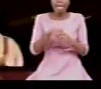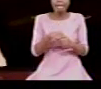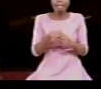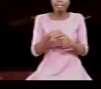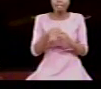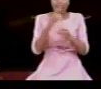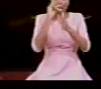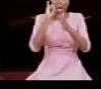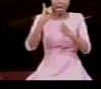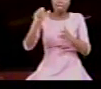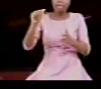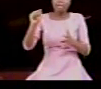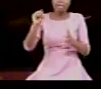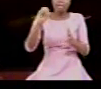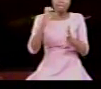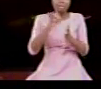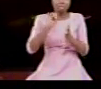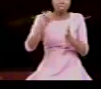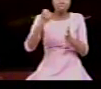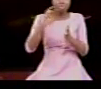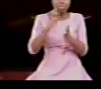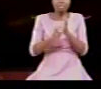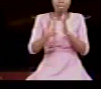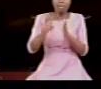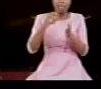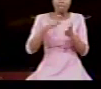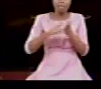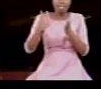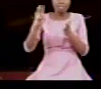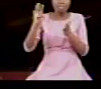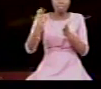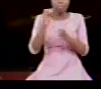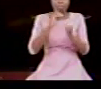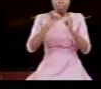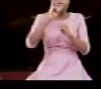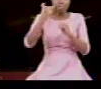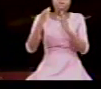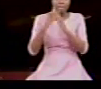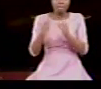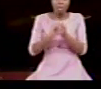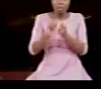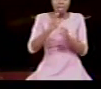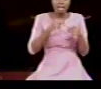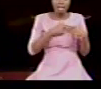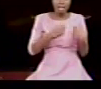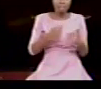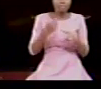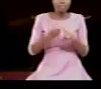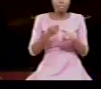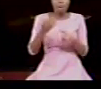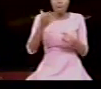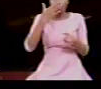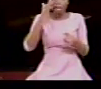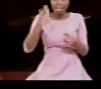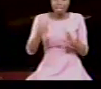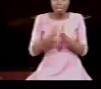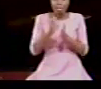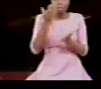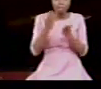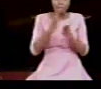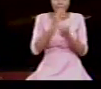14, O Jerusalem, wash thine heart from wickedness, that thou mayest be